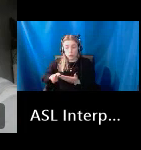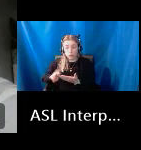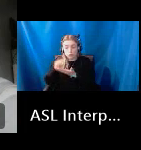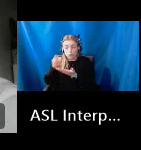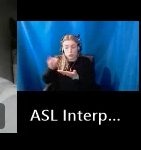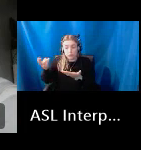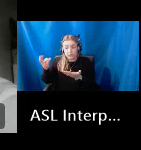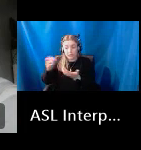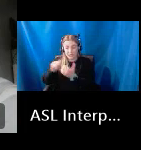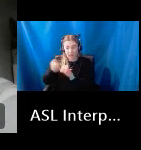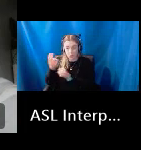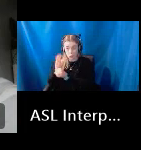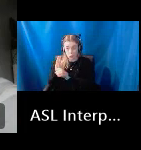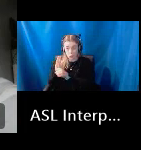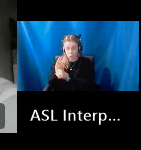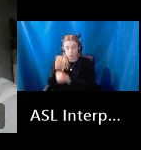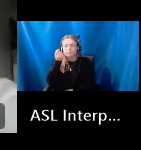a presentation next